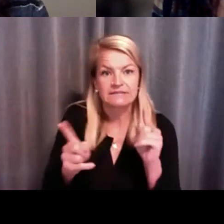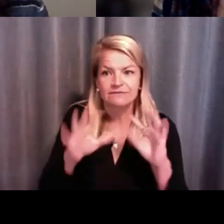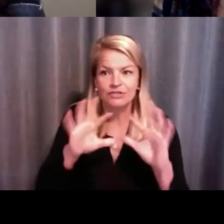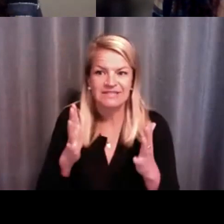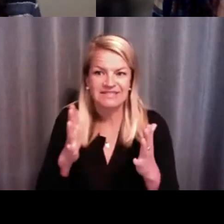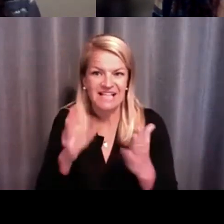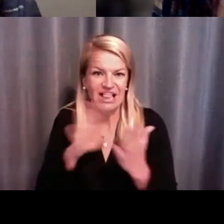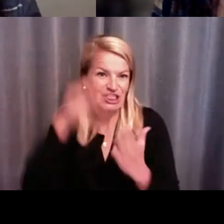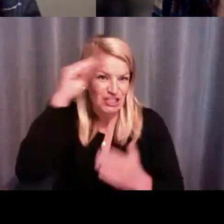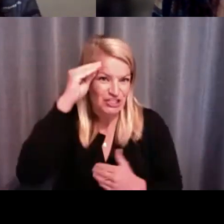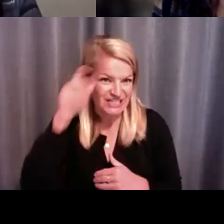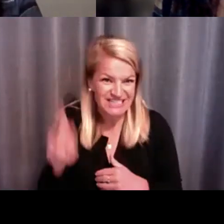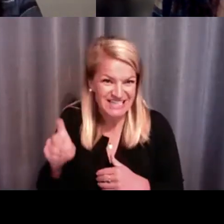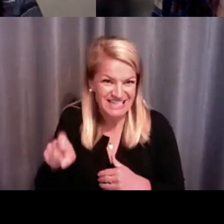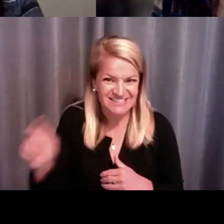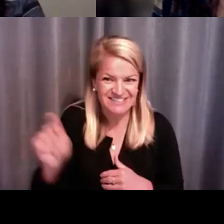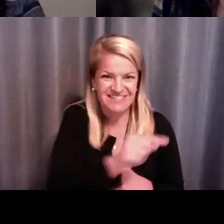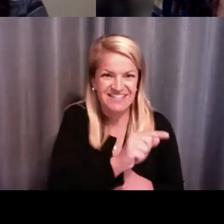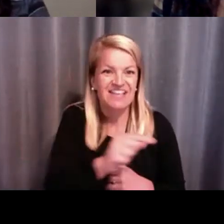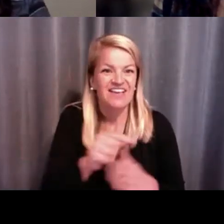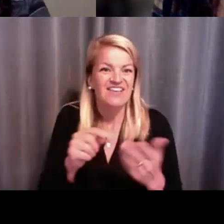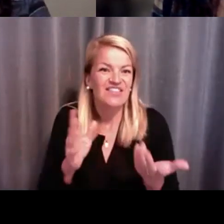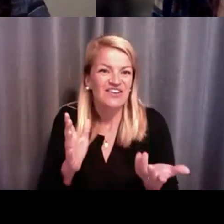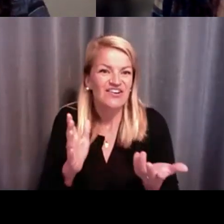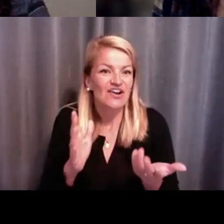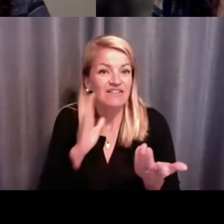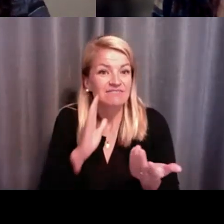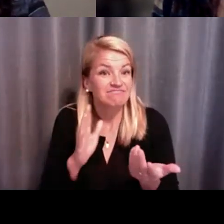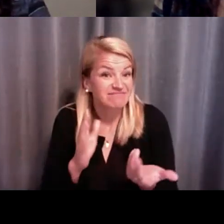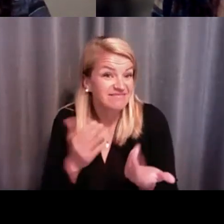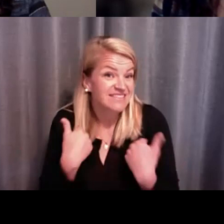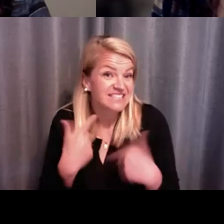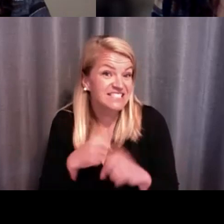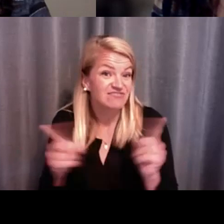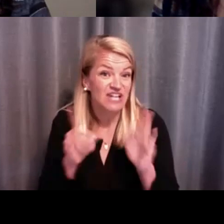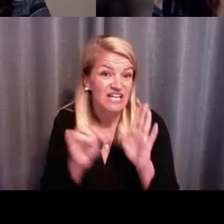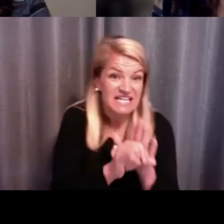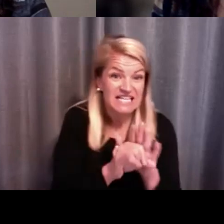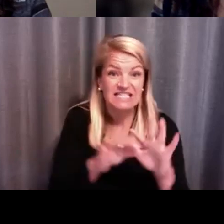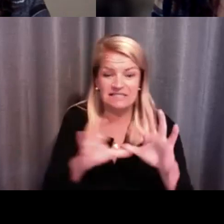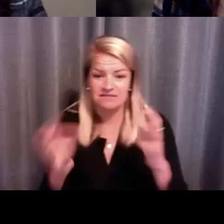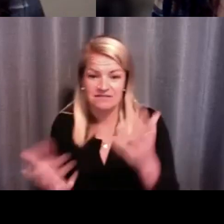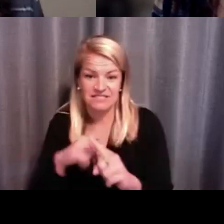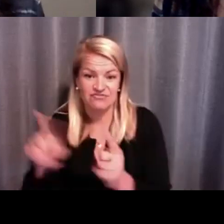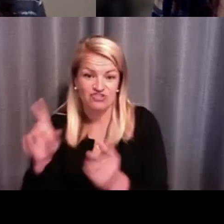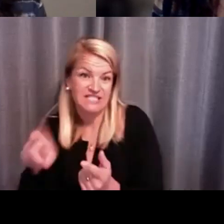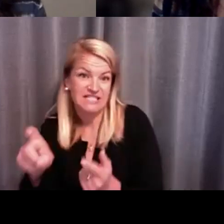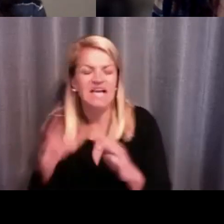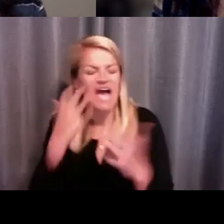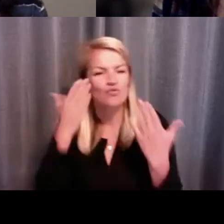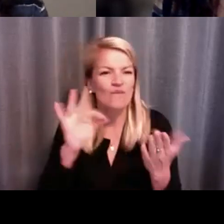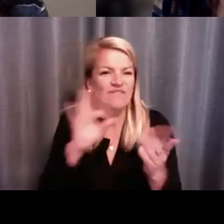needs that are intersected with different identities. I don't know if that answers your question,